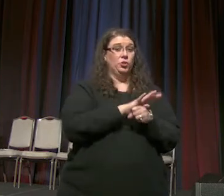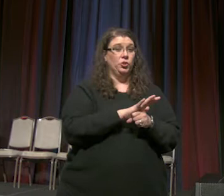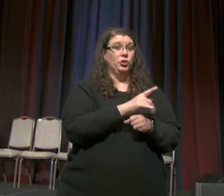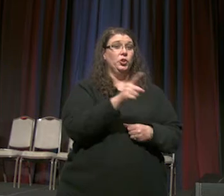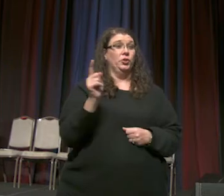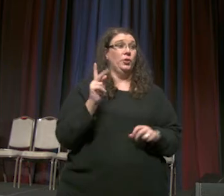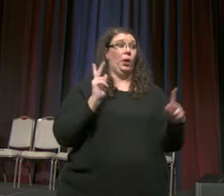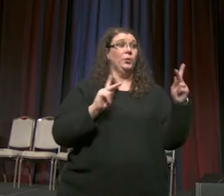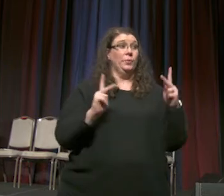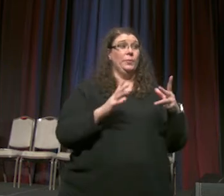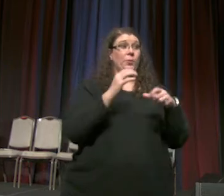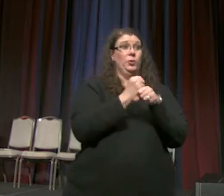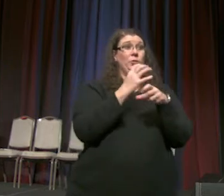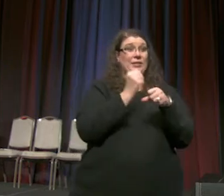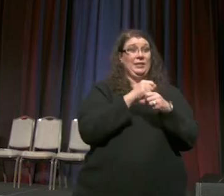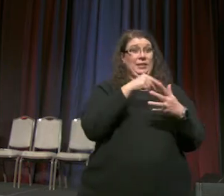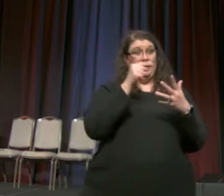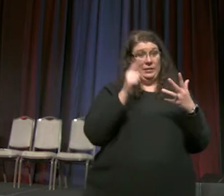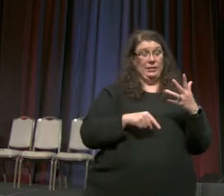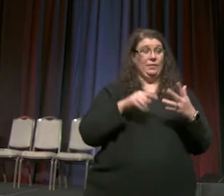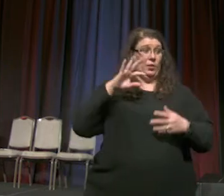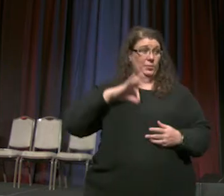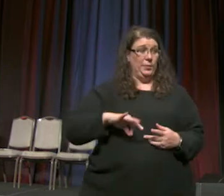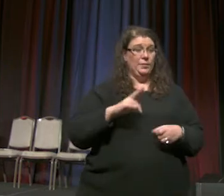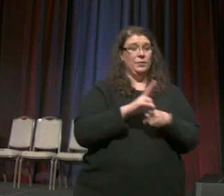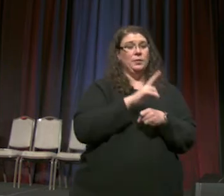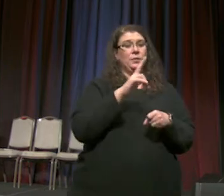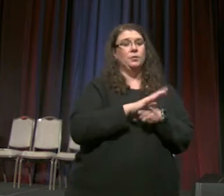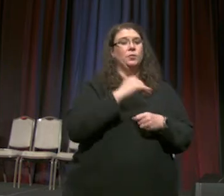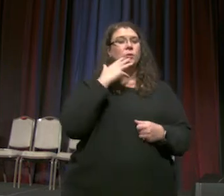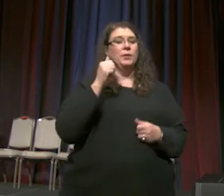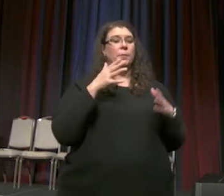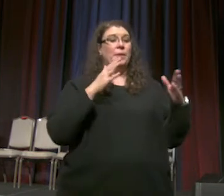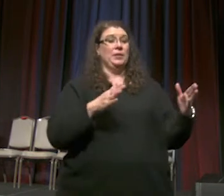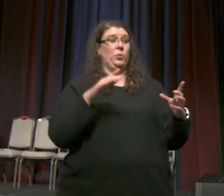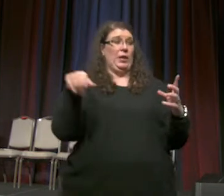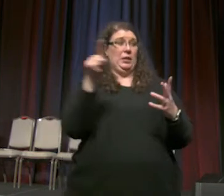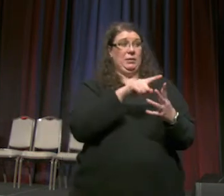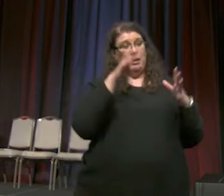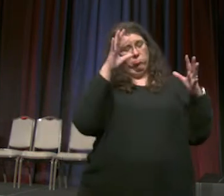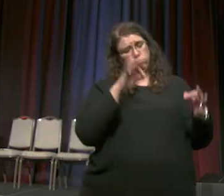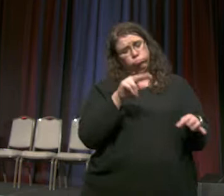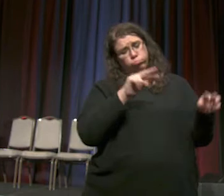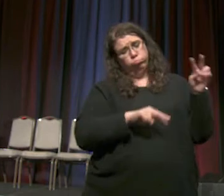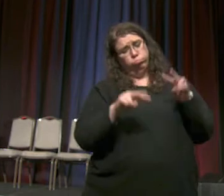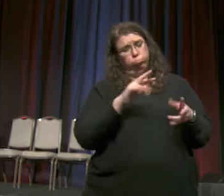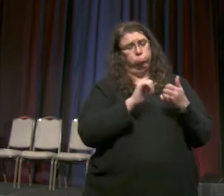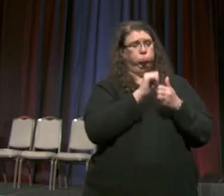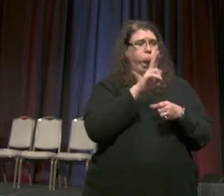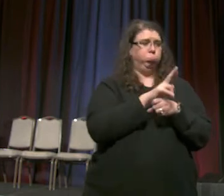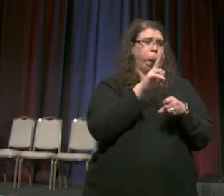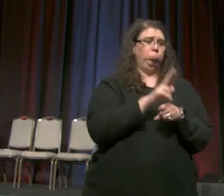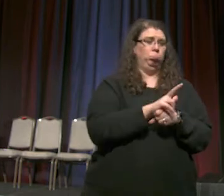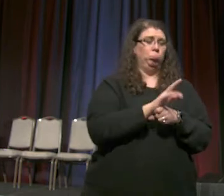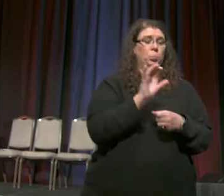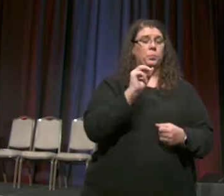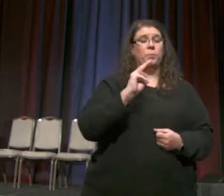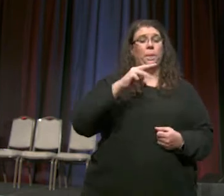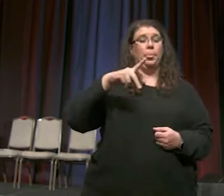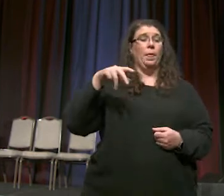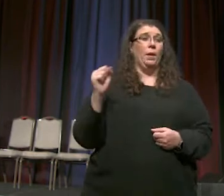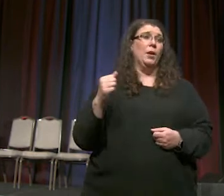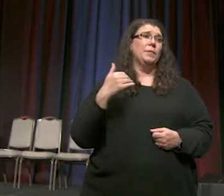those that receive these benefits can use them in the best way they see fit. So Compass will predominantly